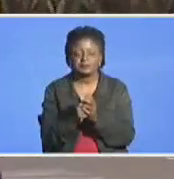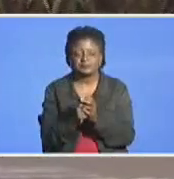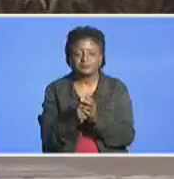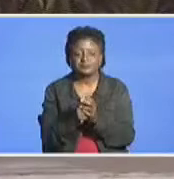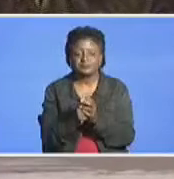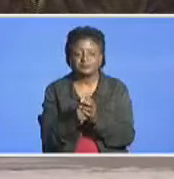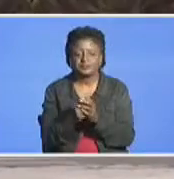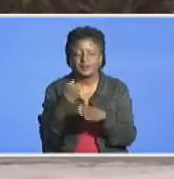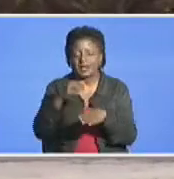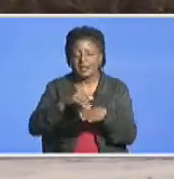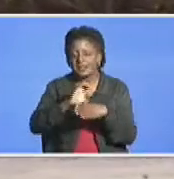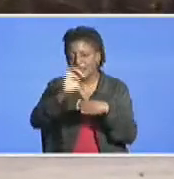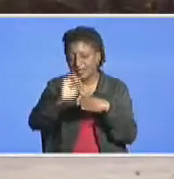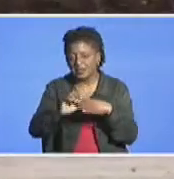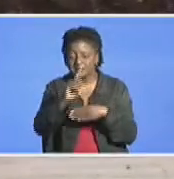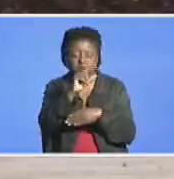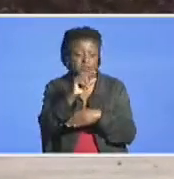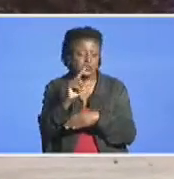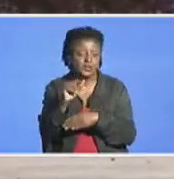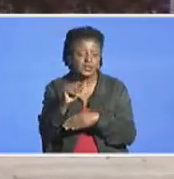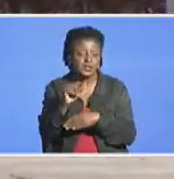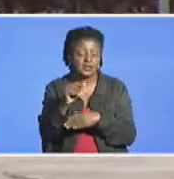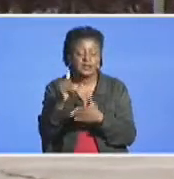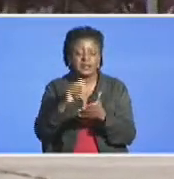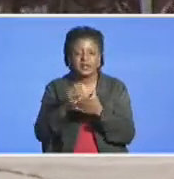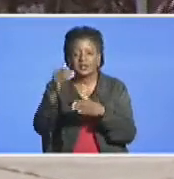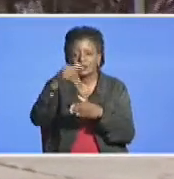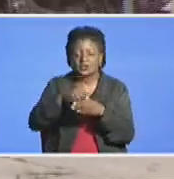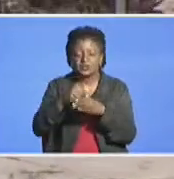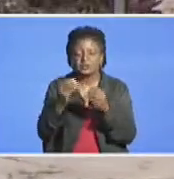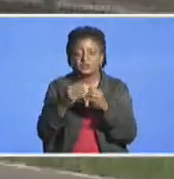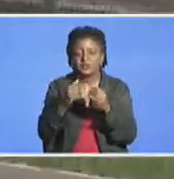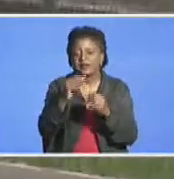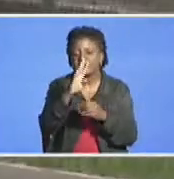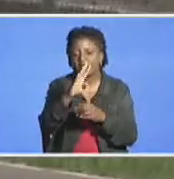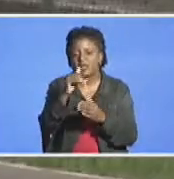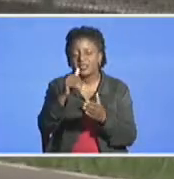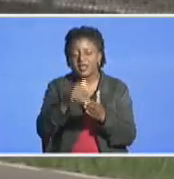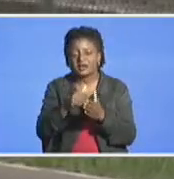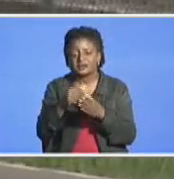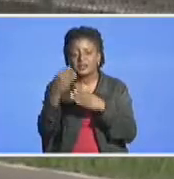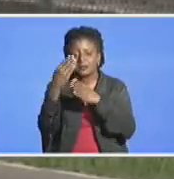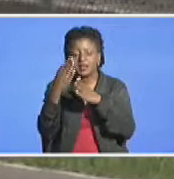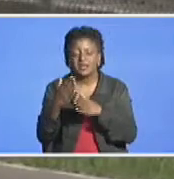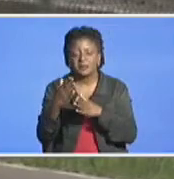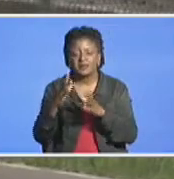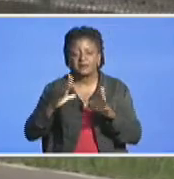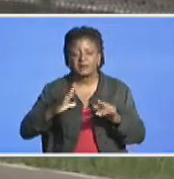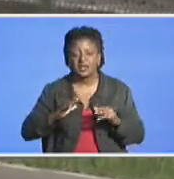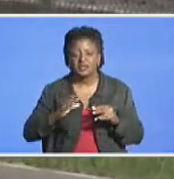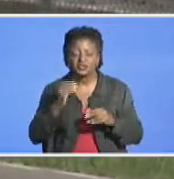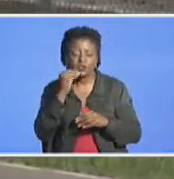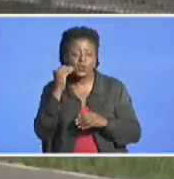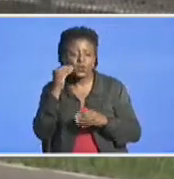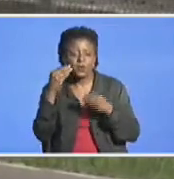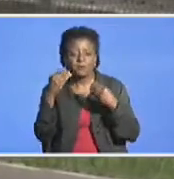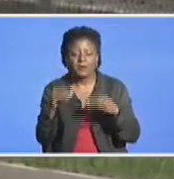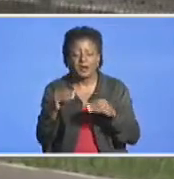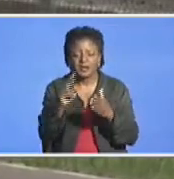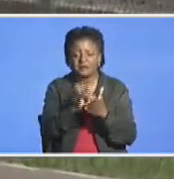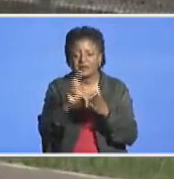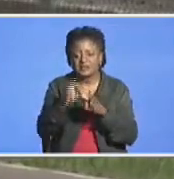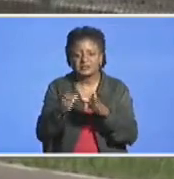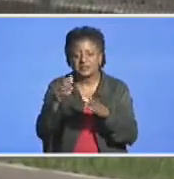38,227 at the end of 2020. And that includes over 4,000 Bahamian vacation home market investors, namely in